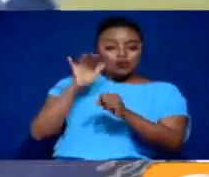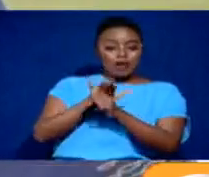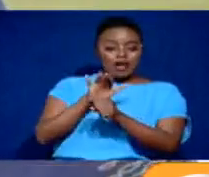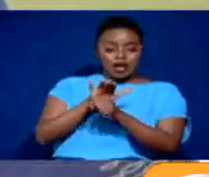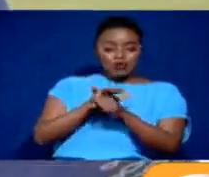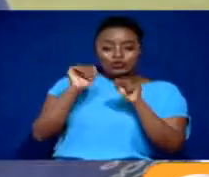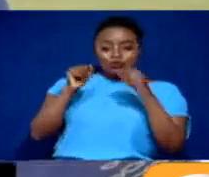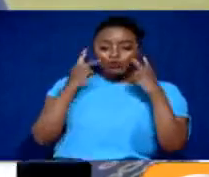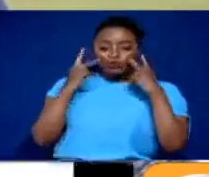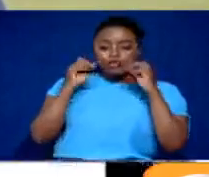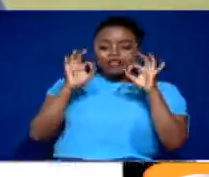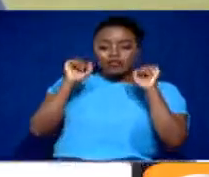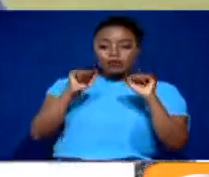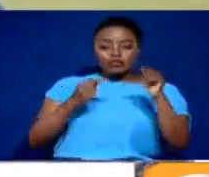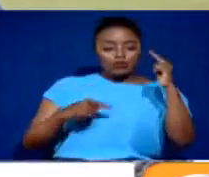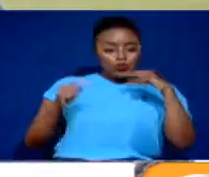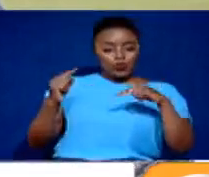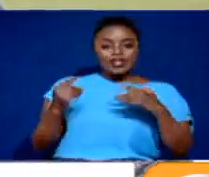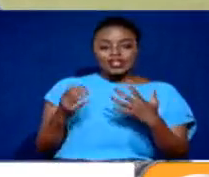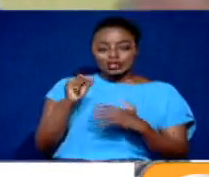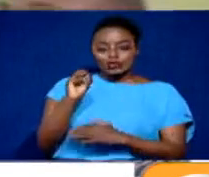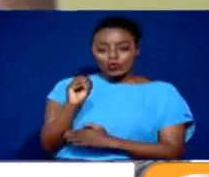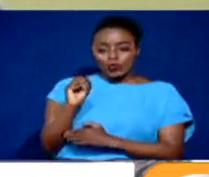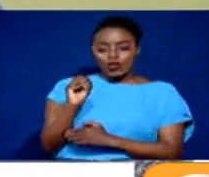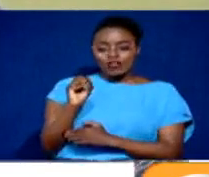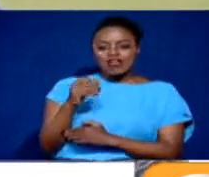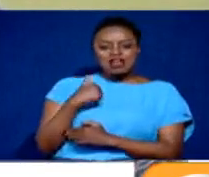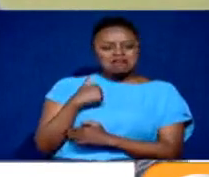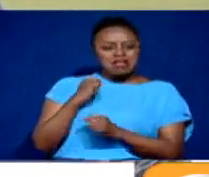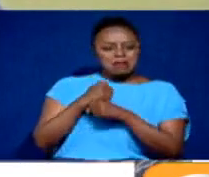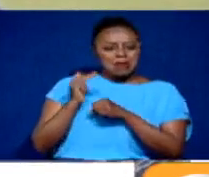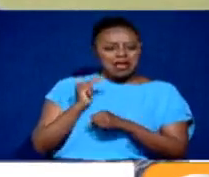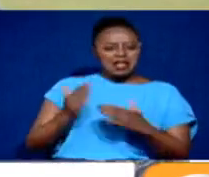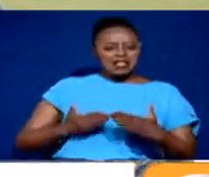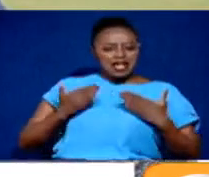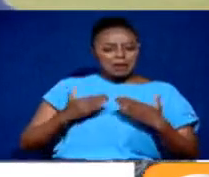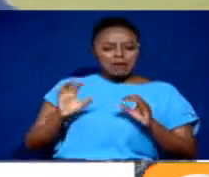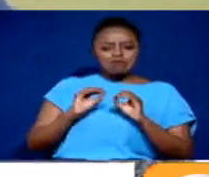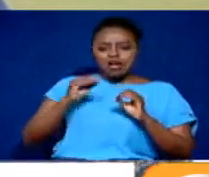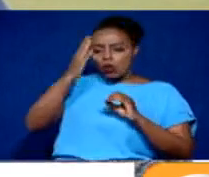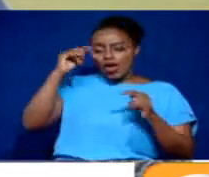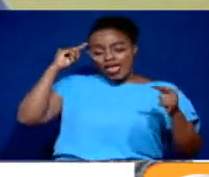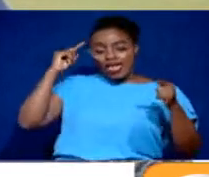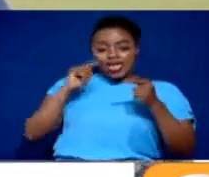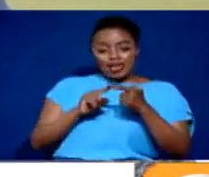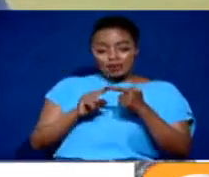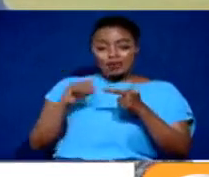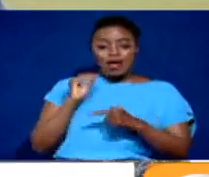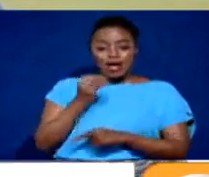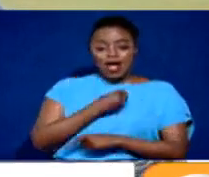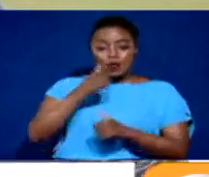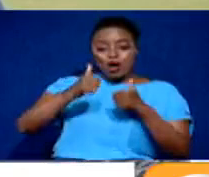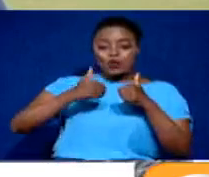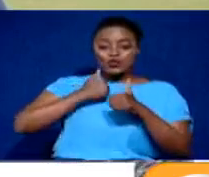sana ya kuweza kuona kwamba tunaweza kushinda ligi. So haiwezi tufurahisha kwa sababu ya kwamba malengo zetu ambazo